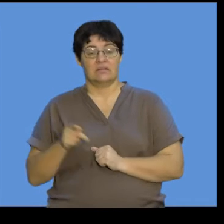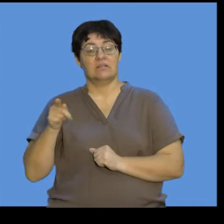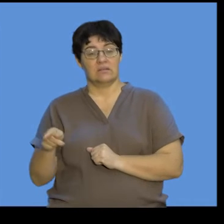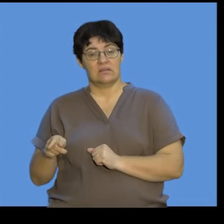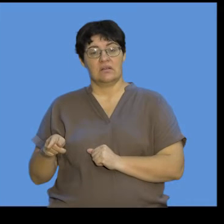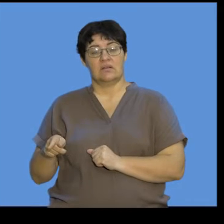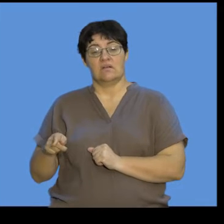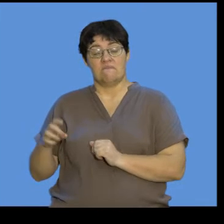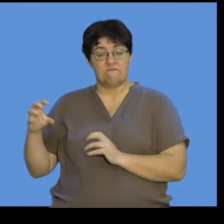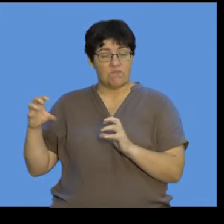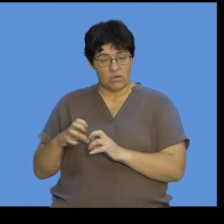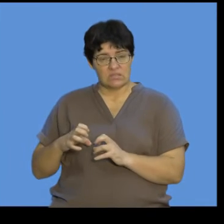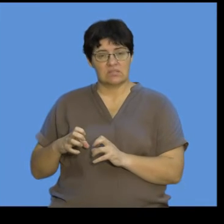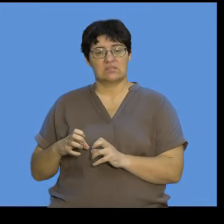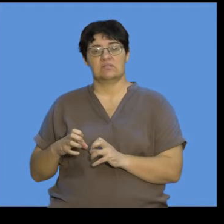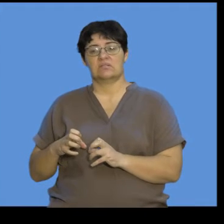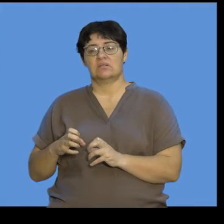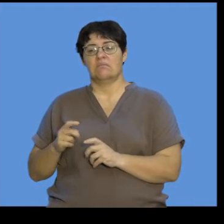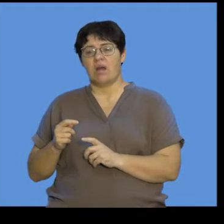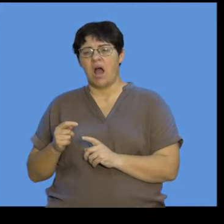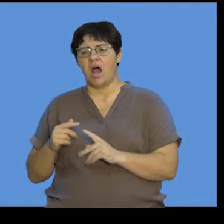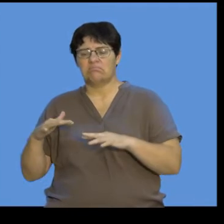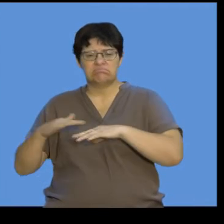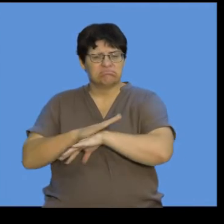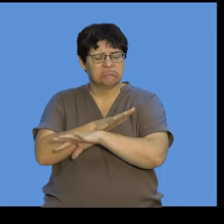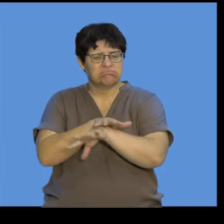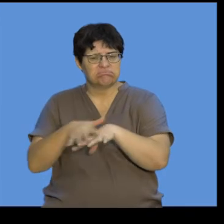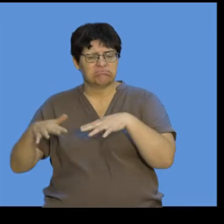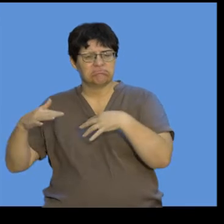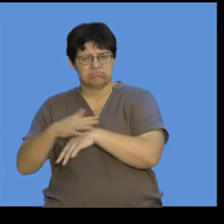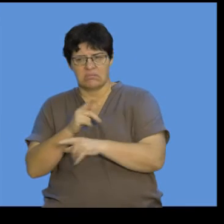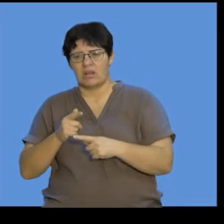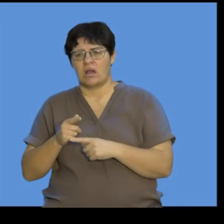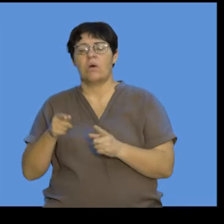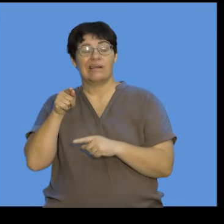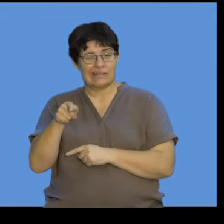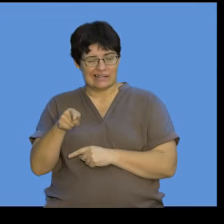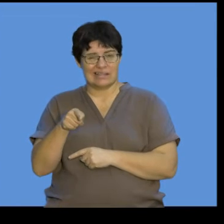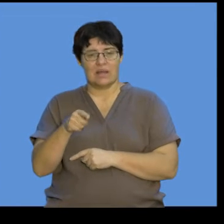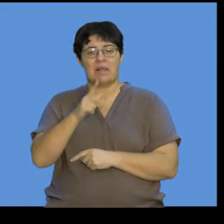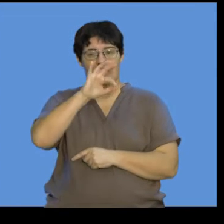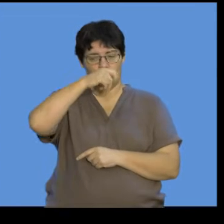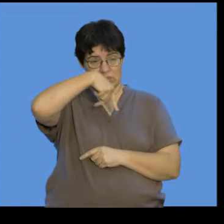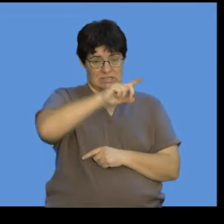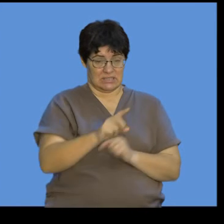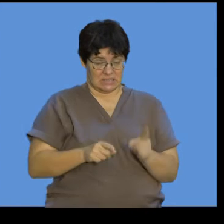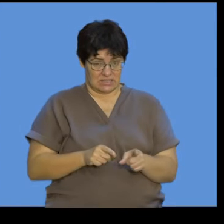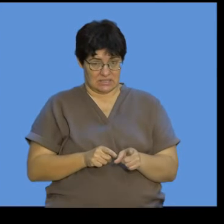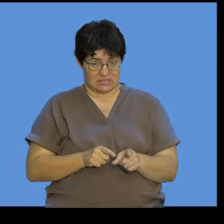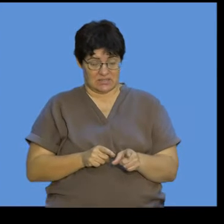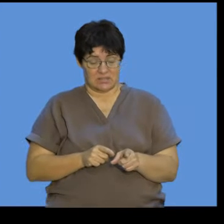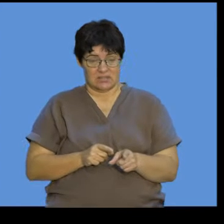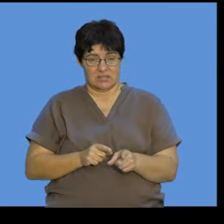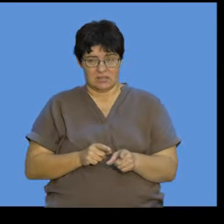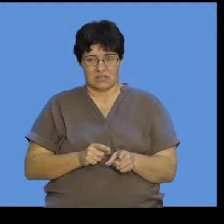forces as particles slide over each other, but this is with respect to a liquid. But also,